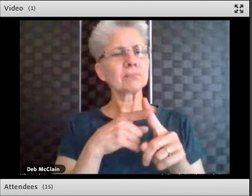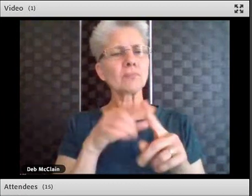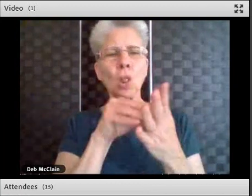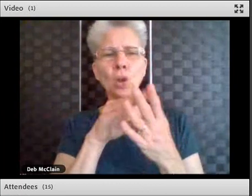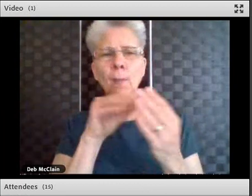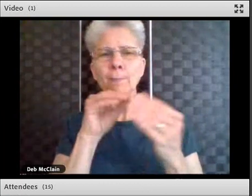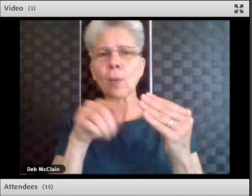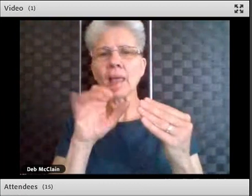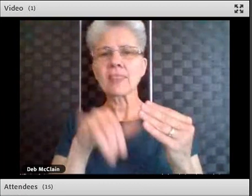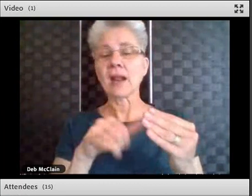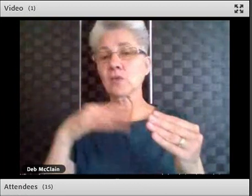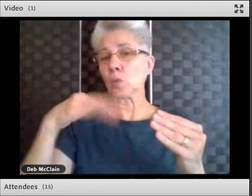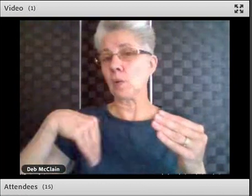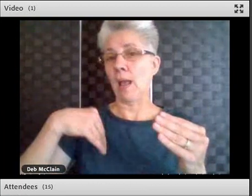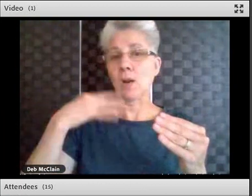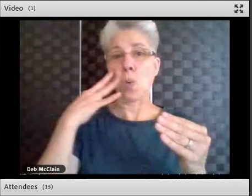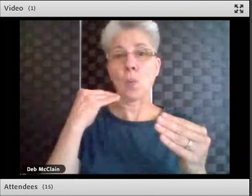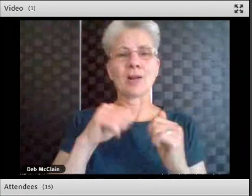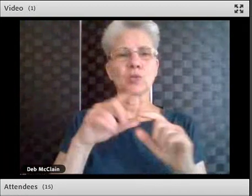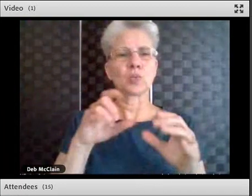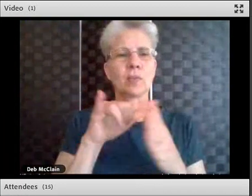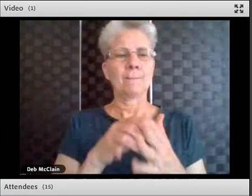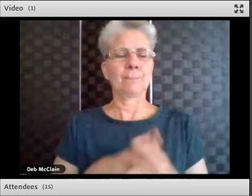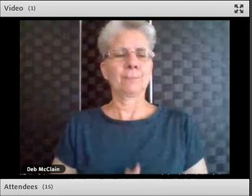more about that if you're not already aware of how to do that.